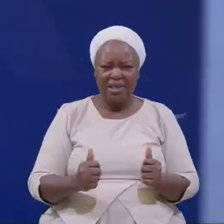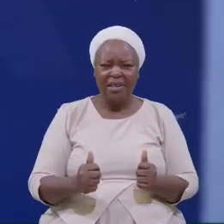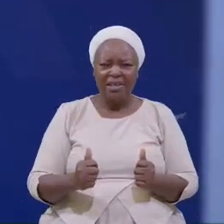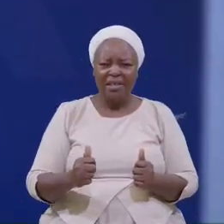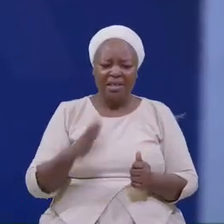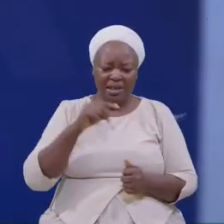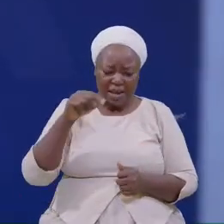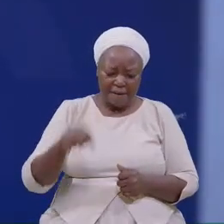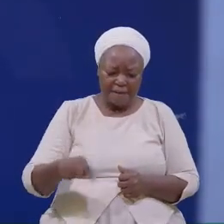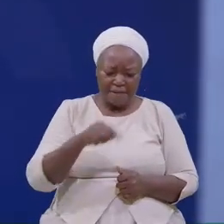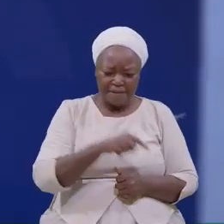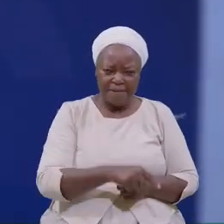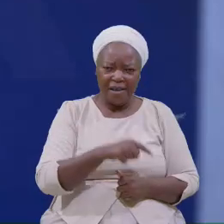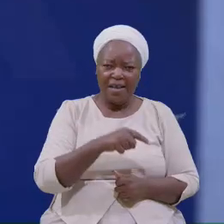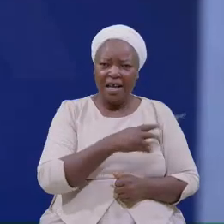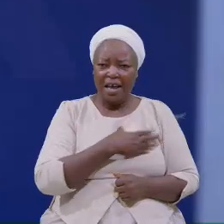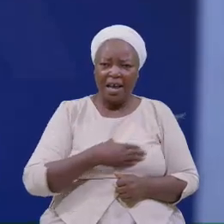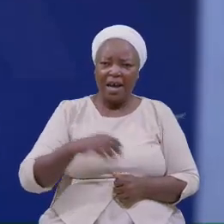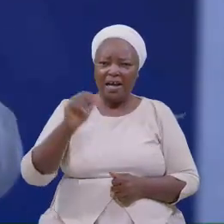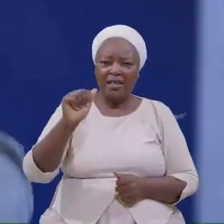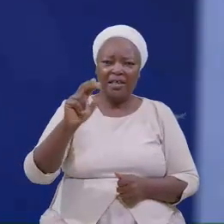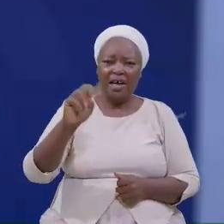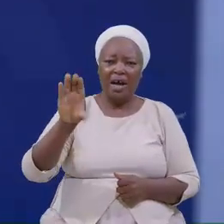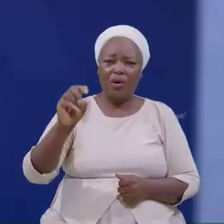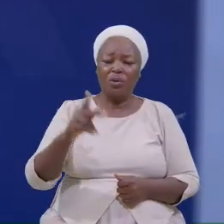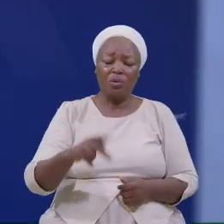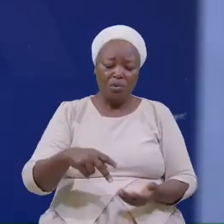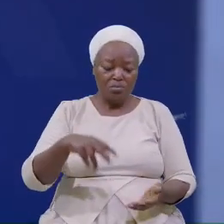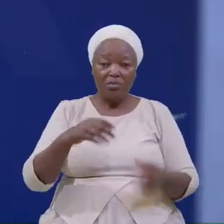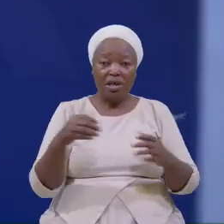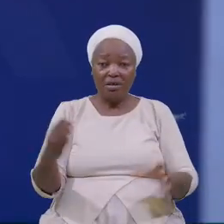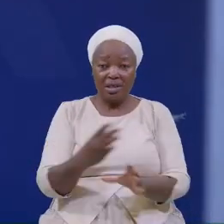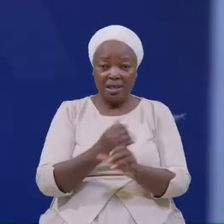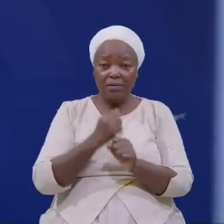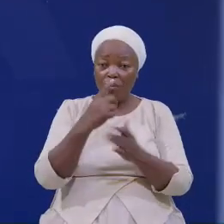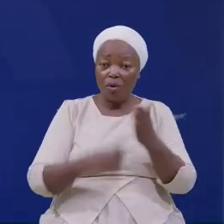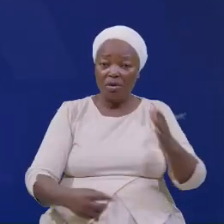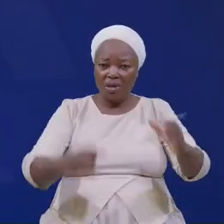and ankle bones received strength.